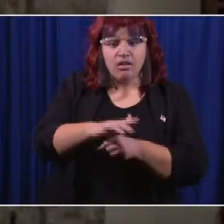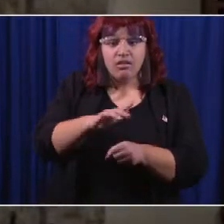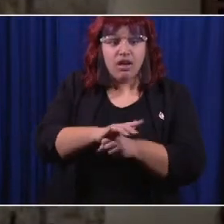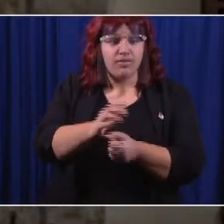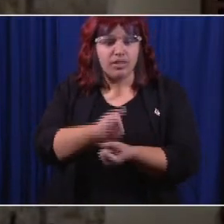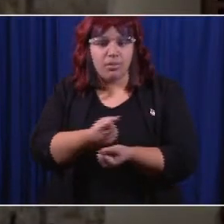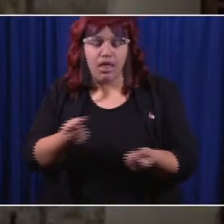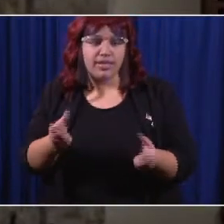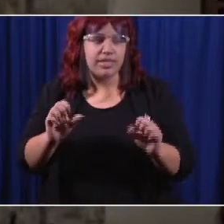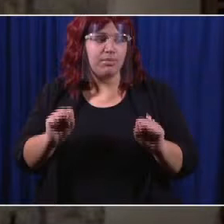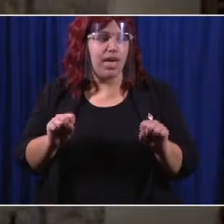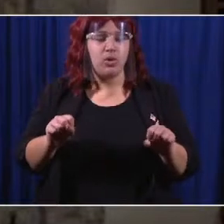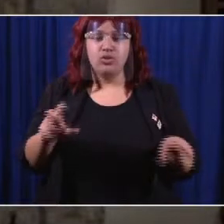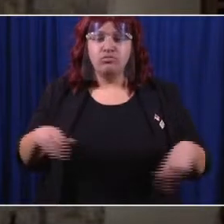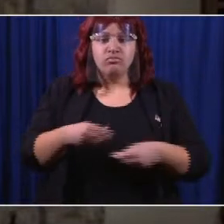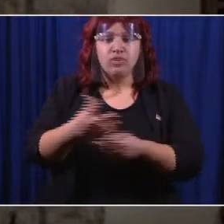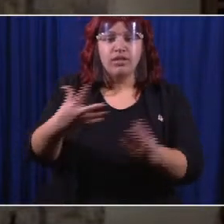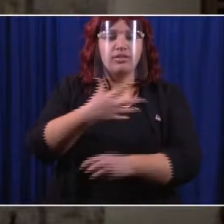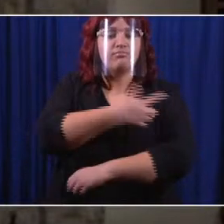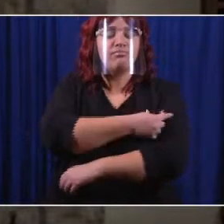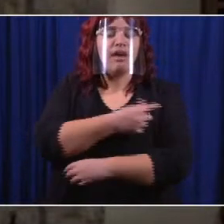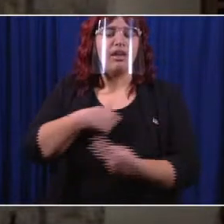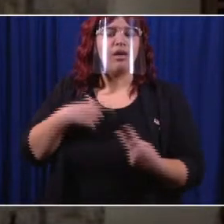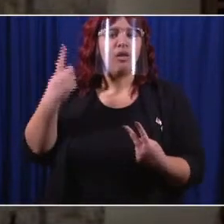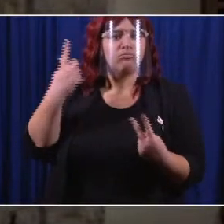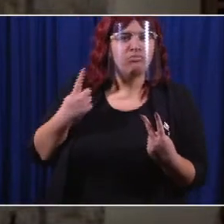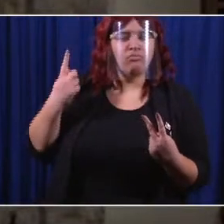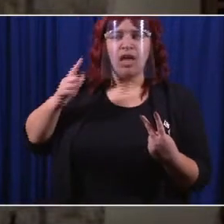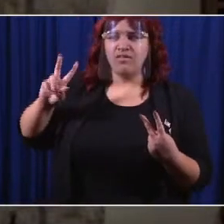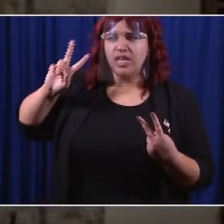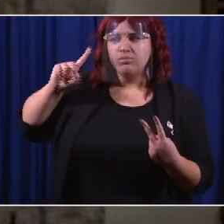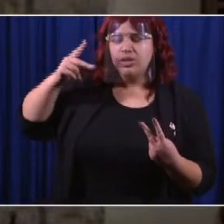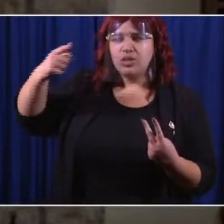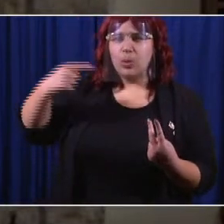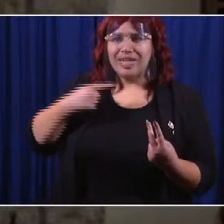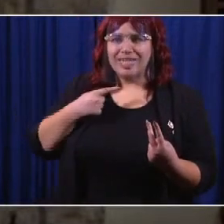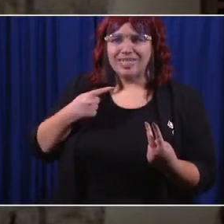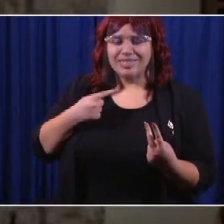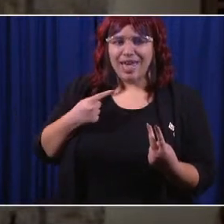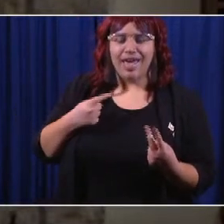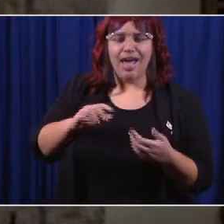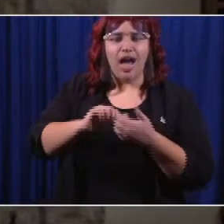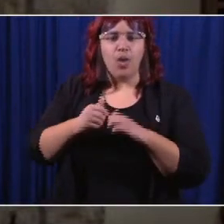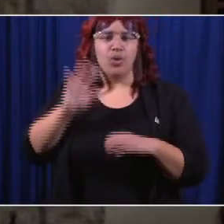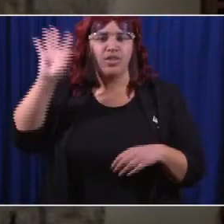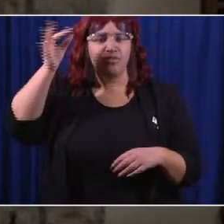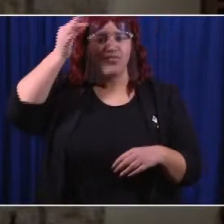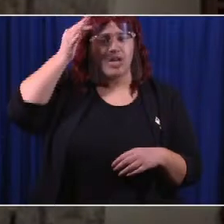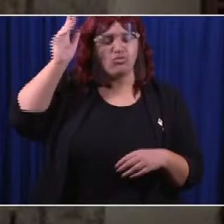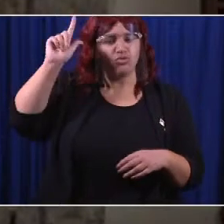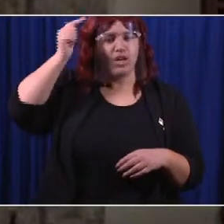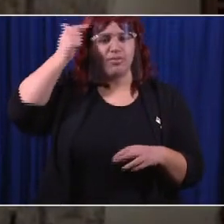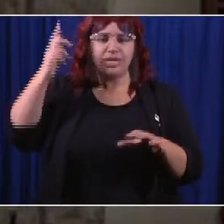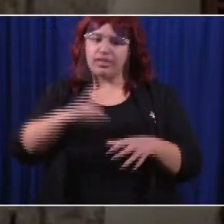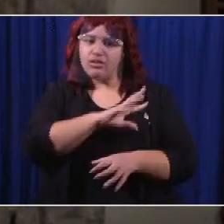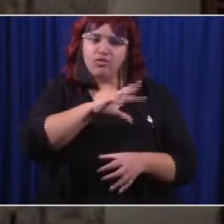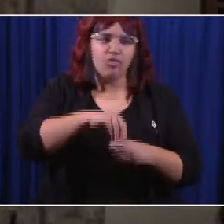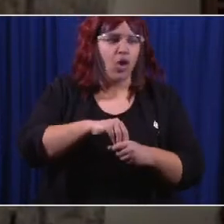Vice President Pence tell you today on the call about what the federal government is going to do to assuage some of those concerns? Thanks.